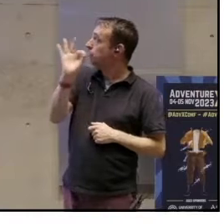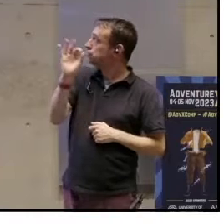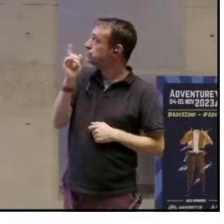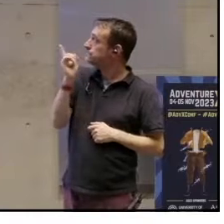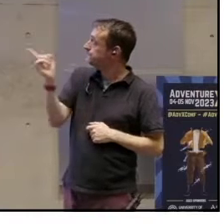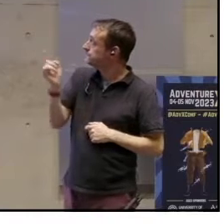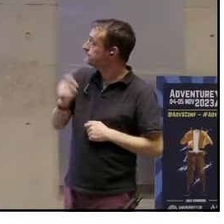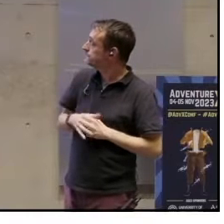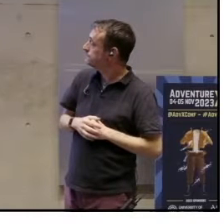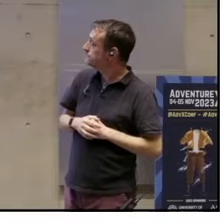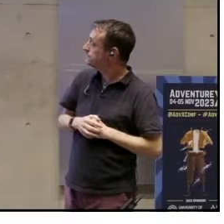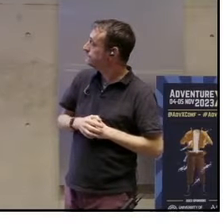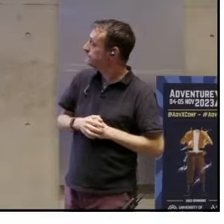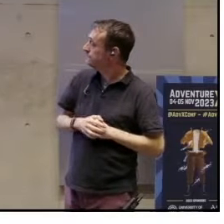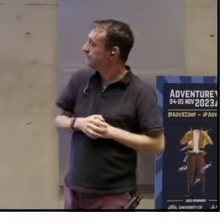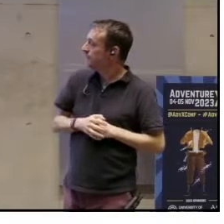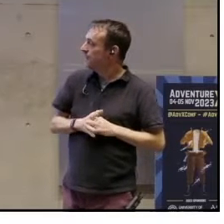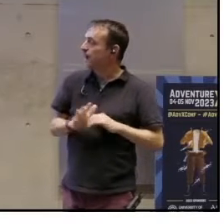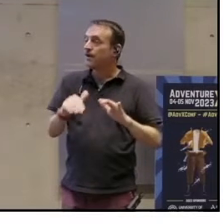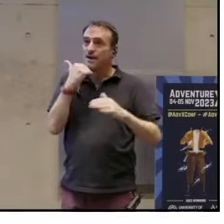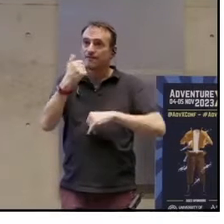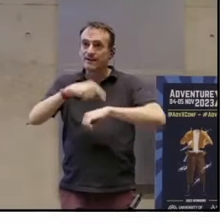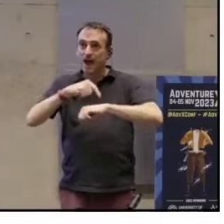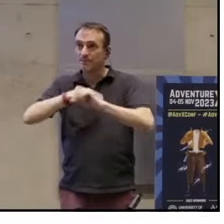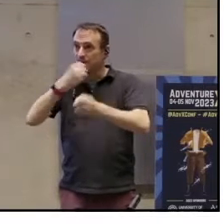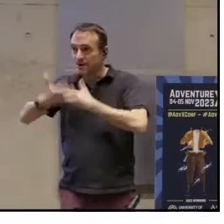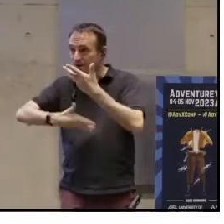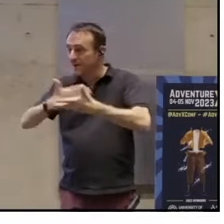I don't have enough time to go into, but please,